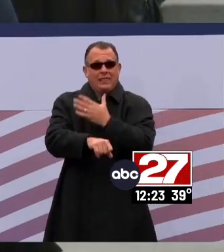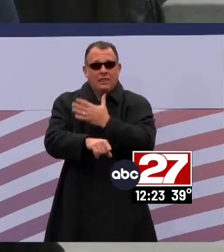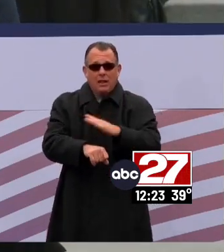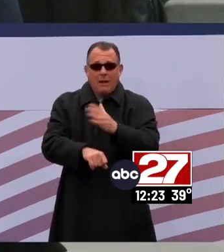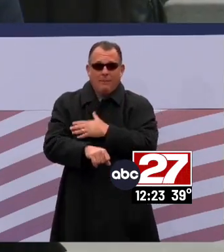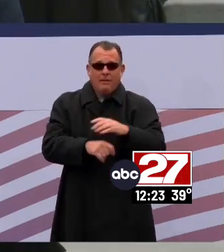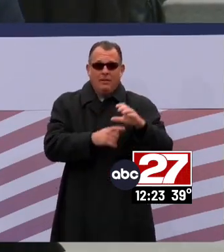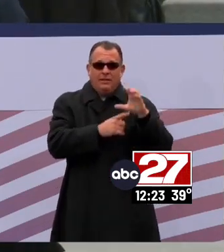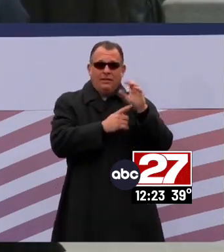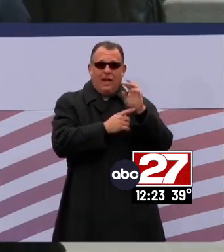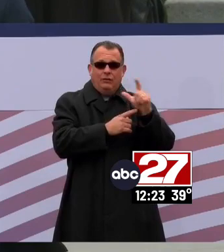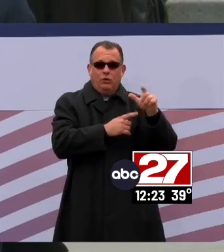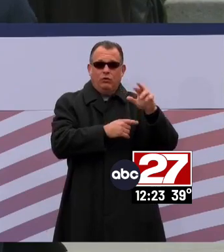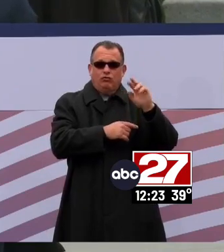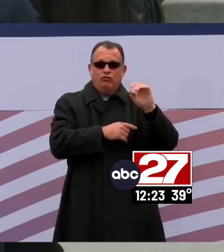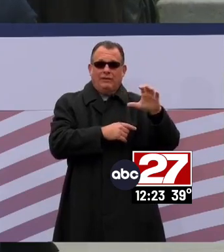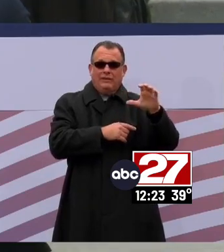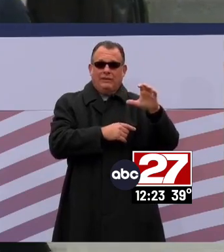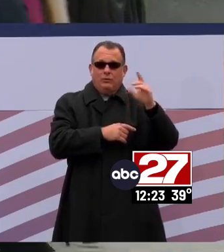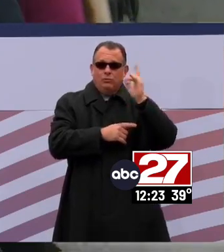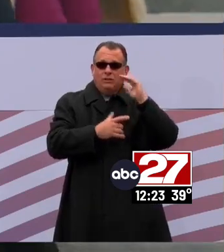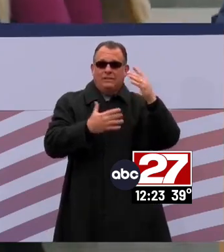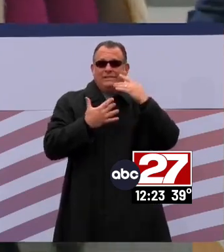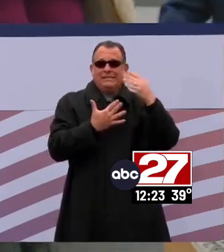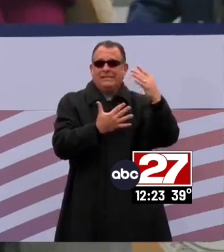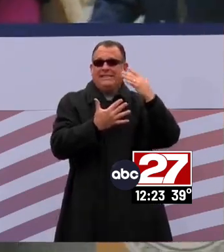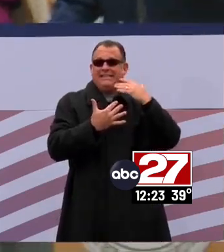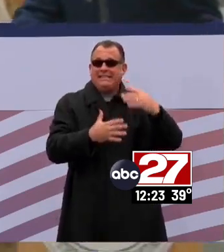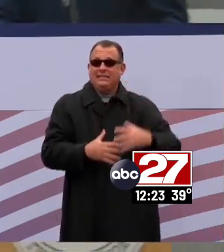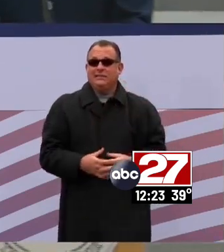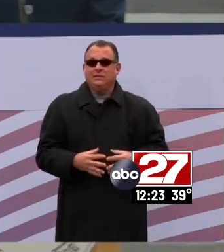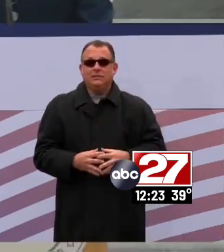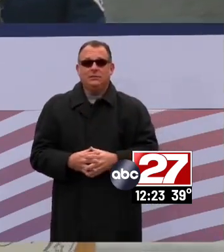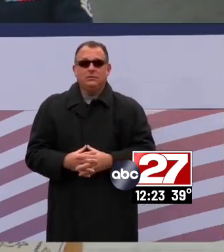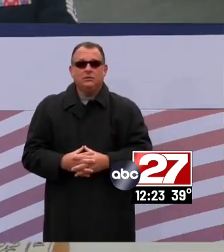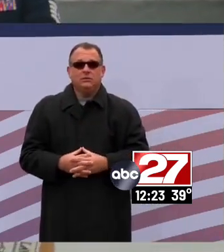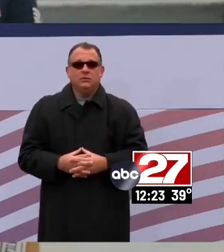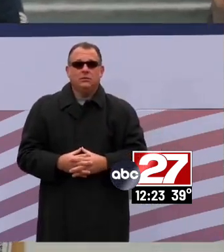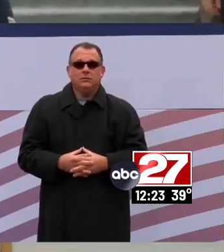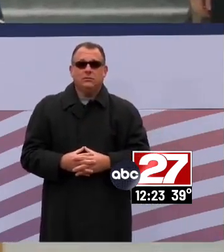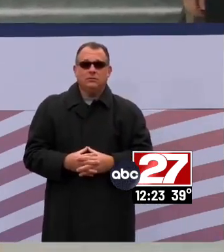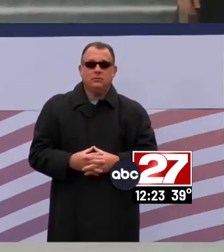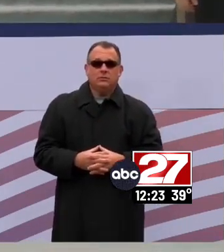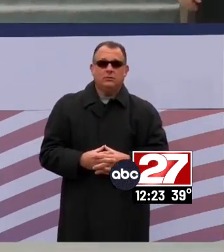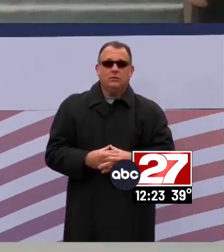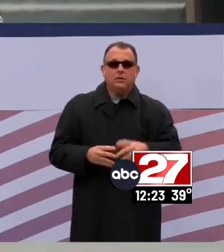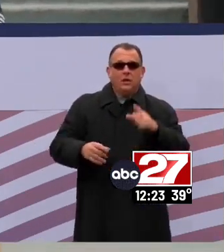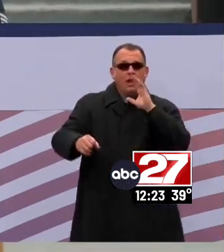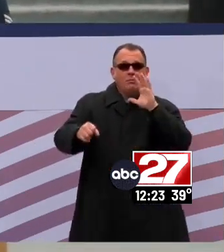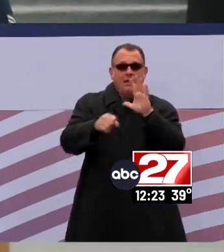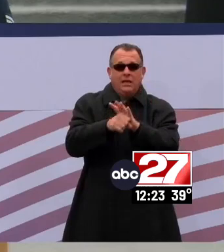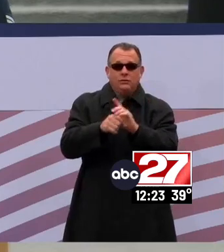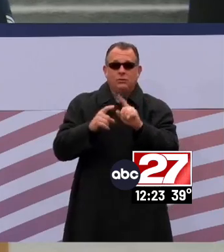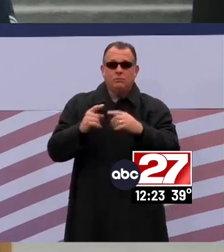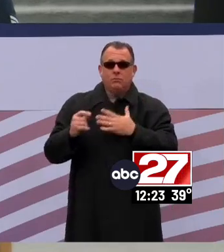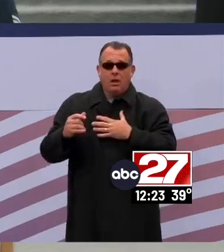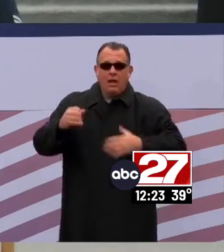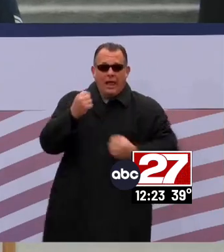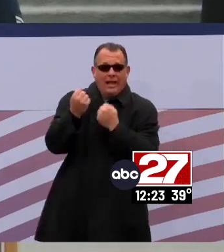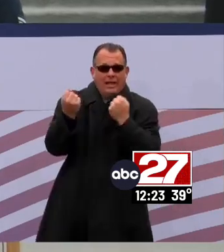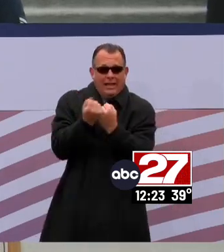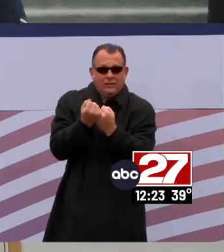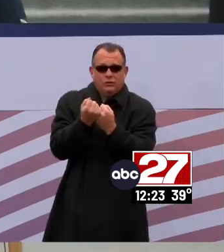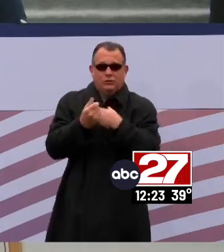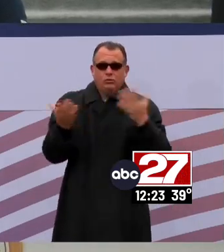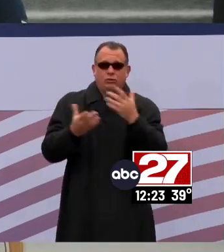Riddick. I pledge allegiance to the flag of the